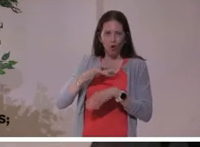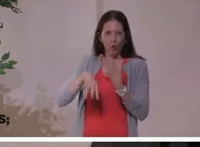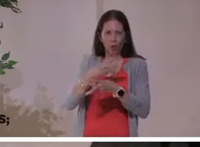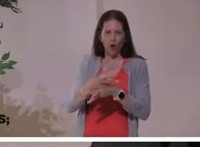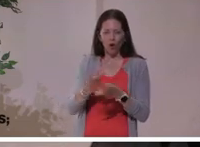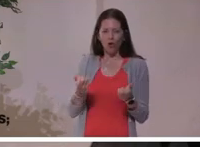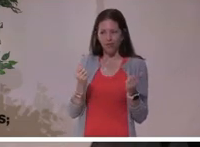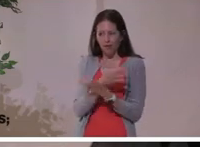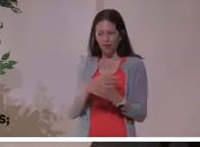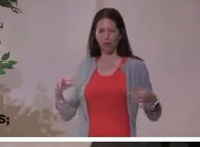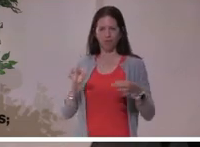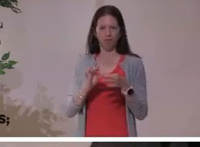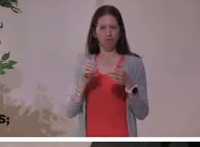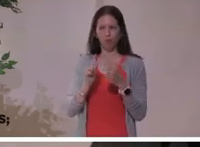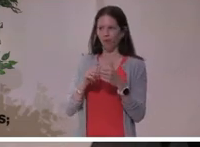into it that